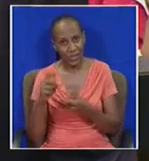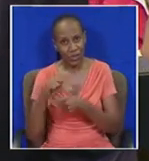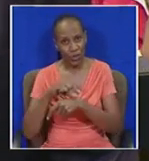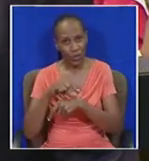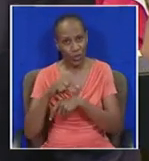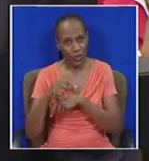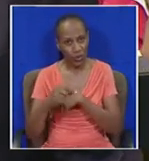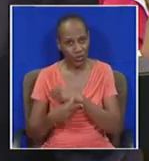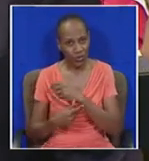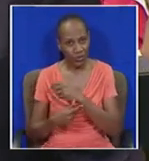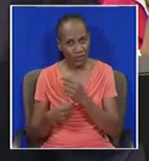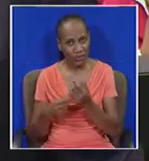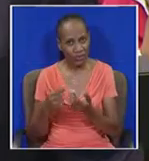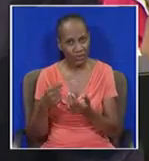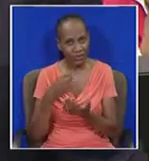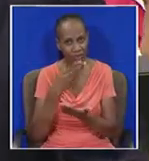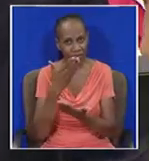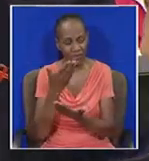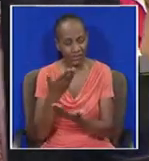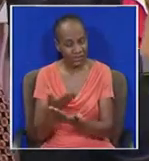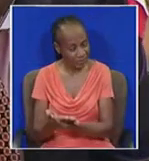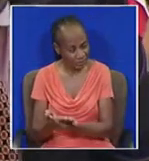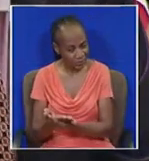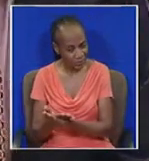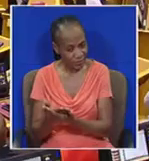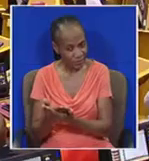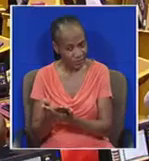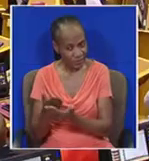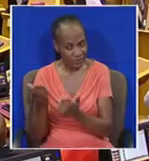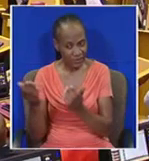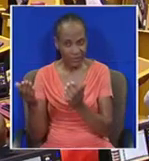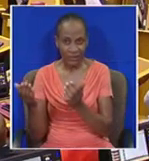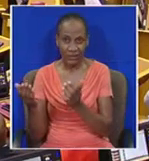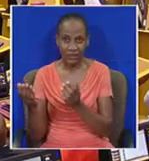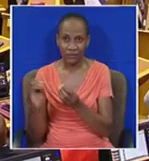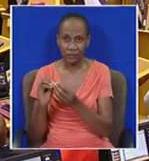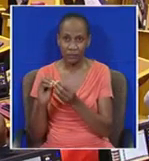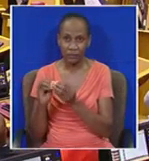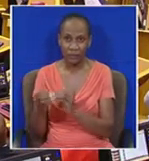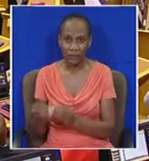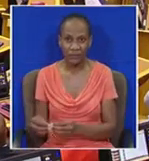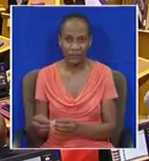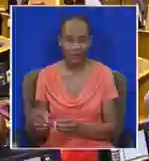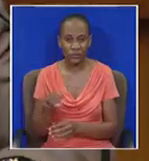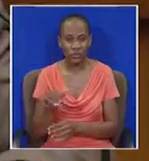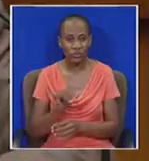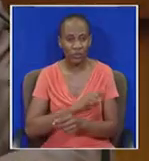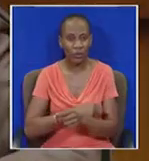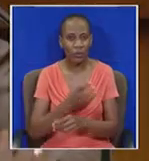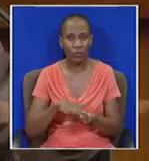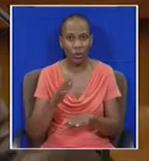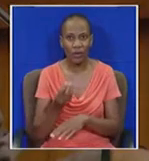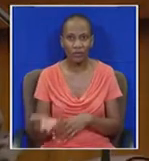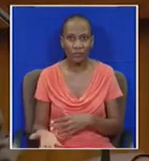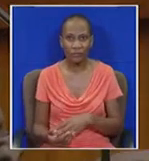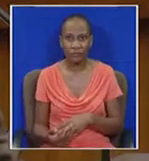this amendment before the panel. Honorable Deputy Minister. Thank you very much, Baba. The